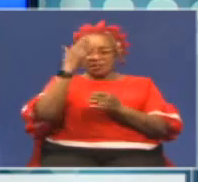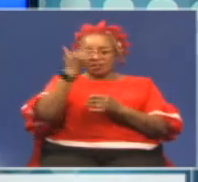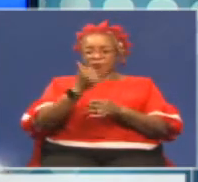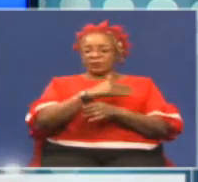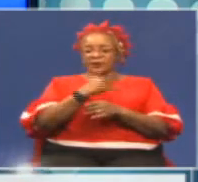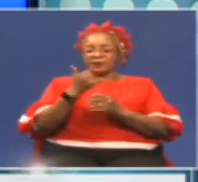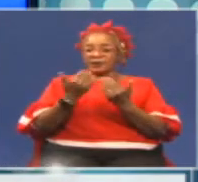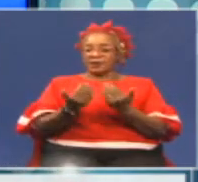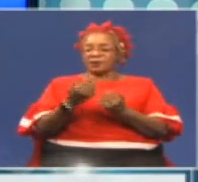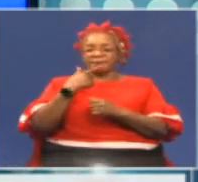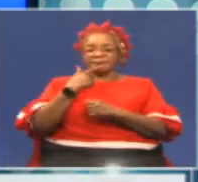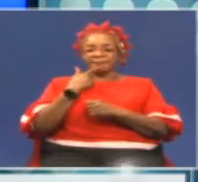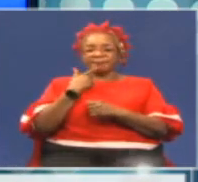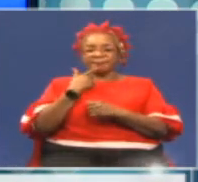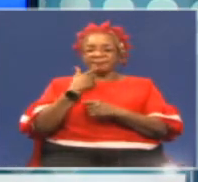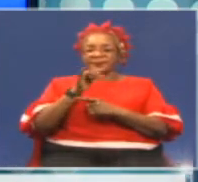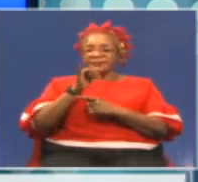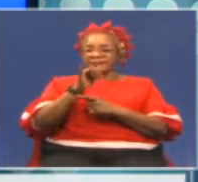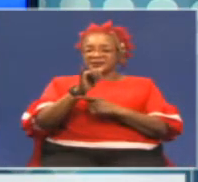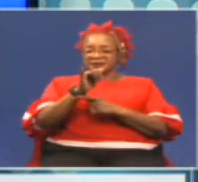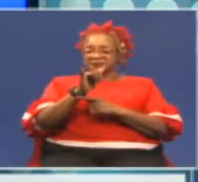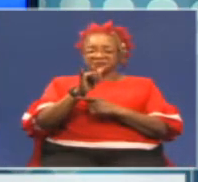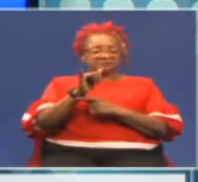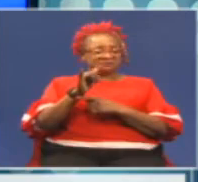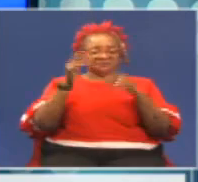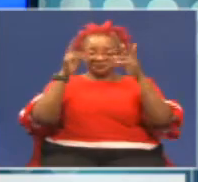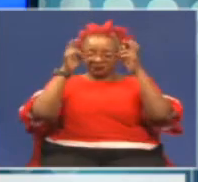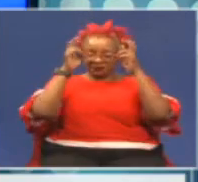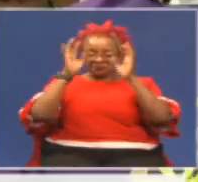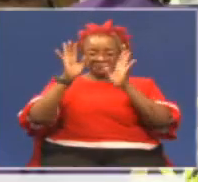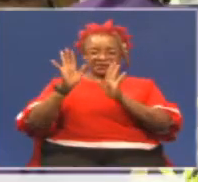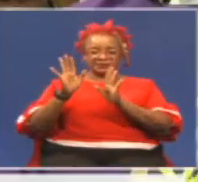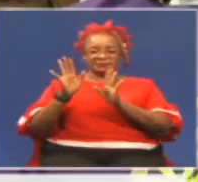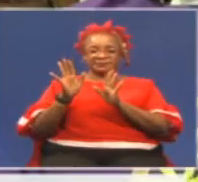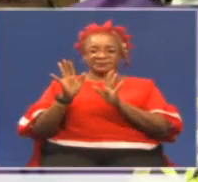sasa linasema miendeno hiyo ni ya kishetani.